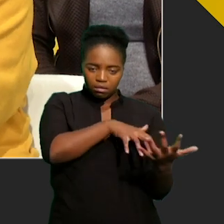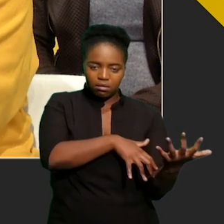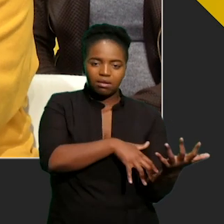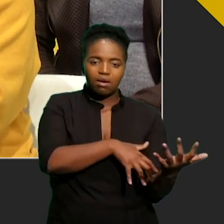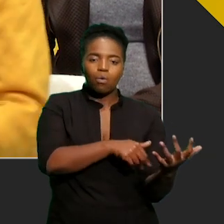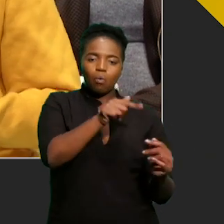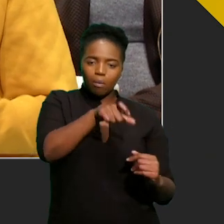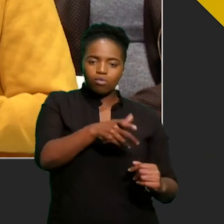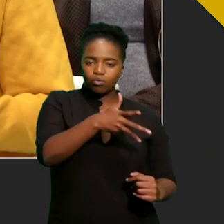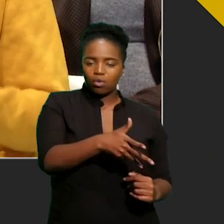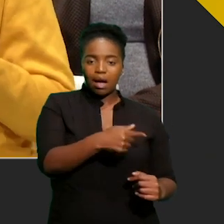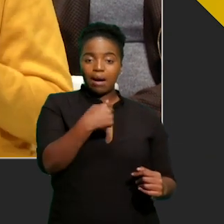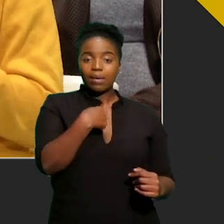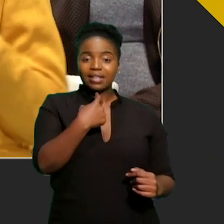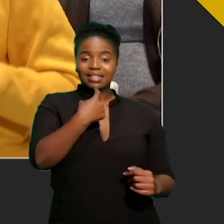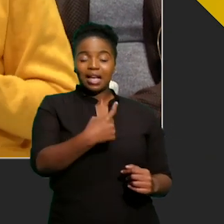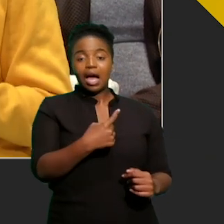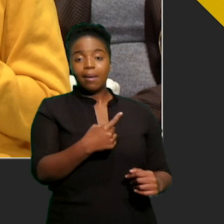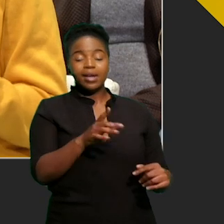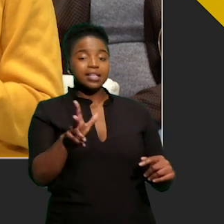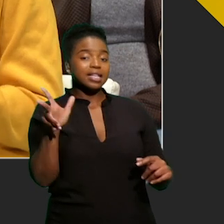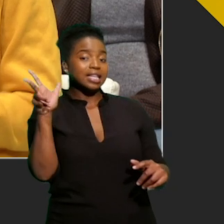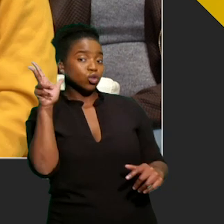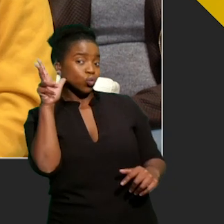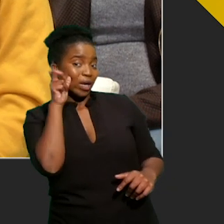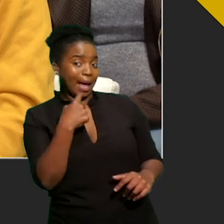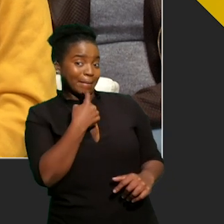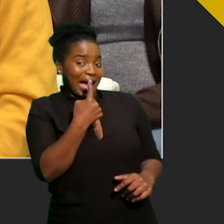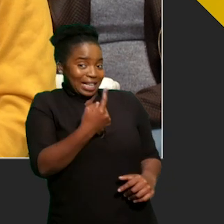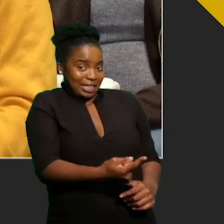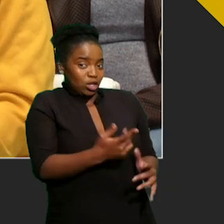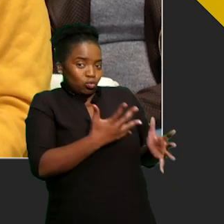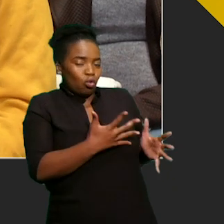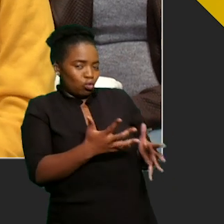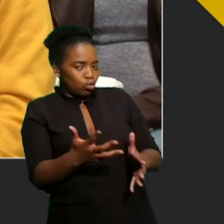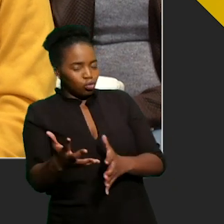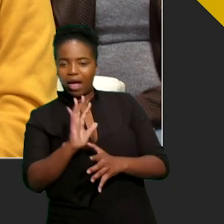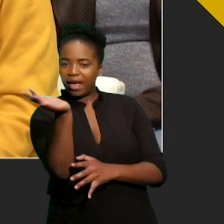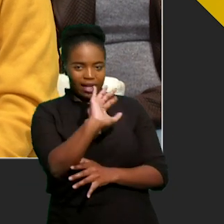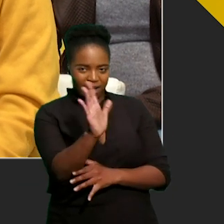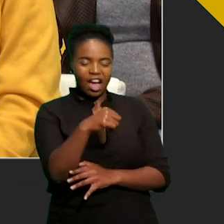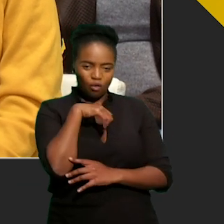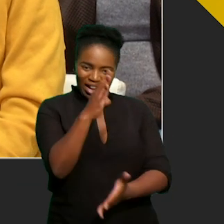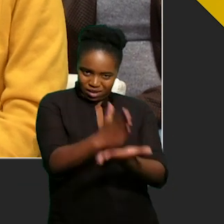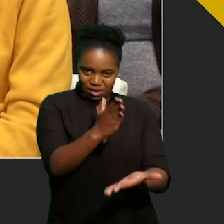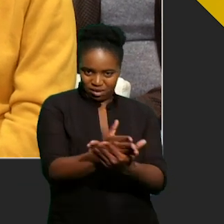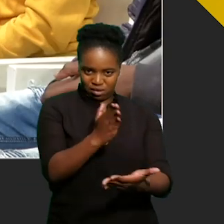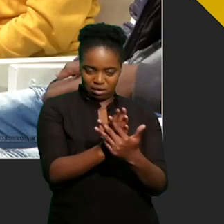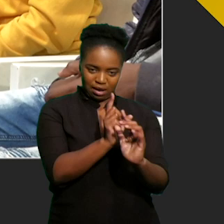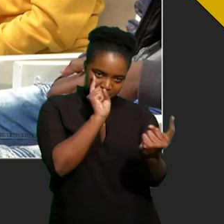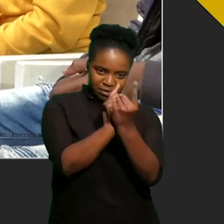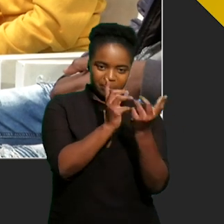that's the suspect. Yes. We can't say, I'm a him, ngazathi, let's be sure, why? So, Sebes, I'm a